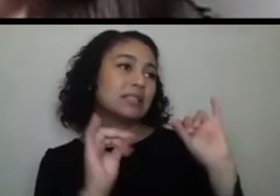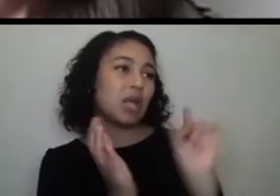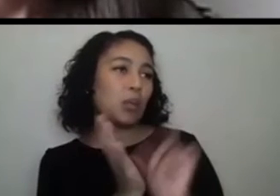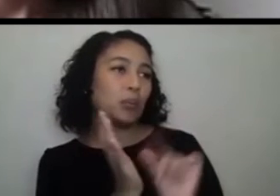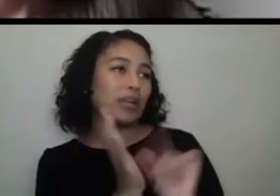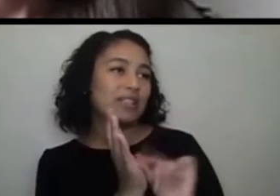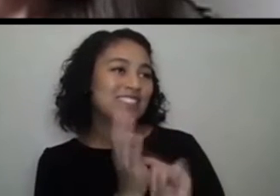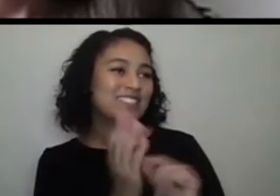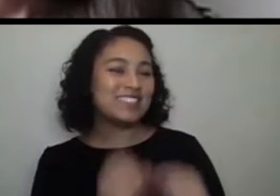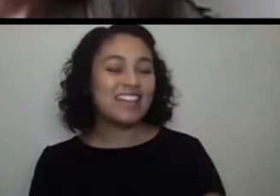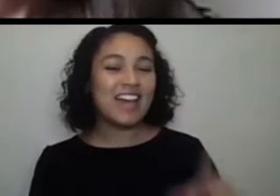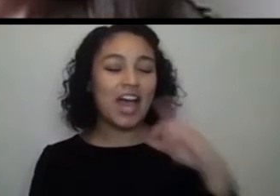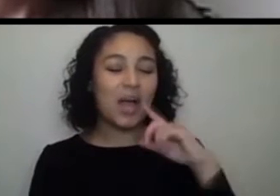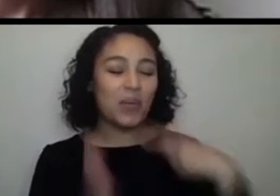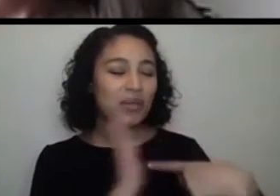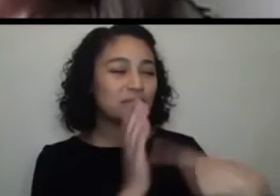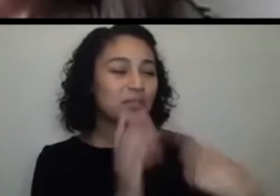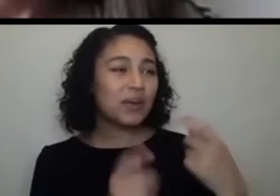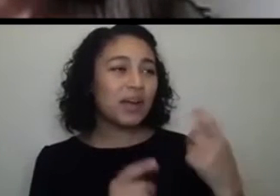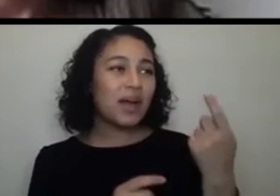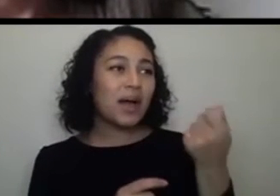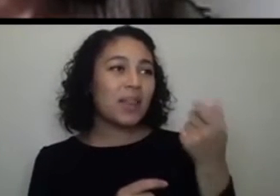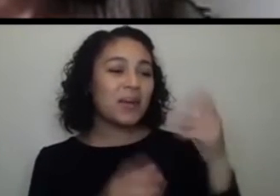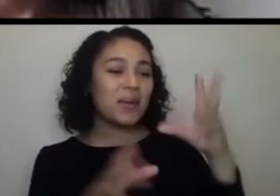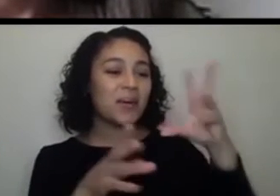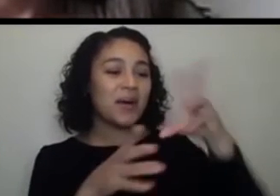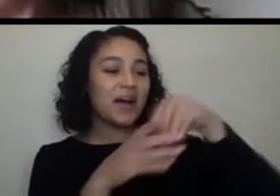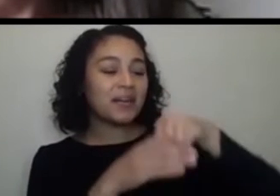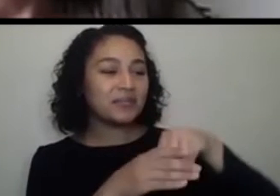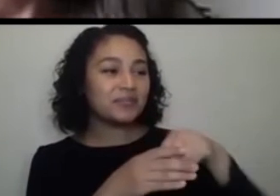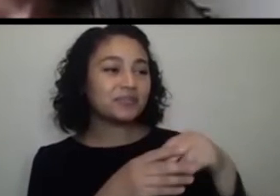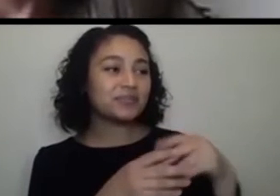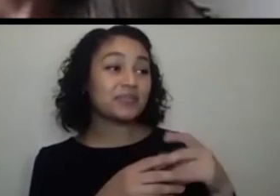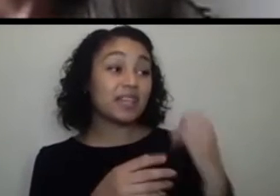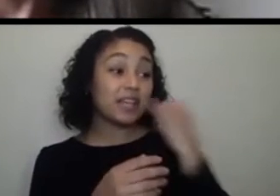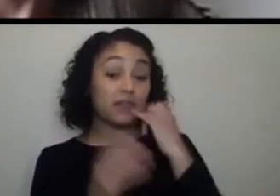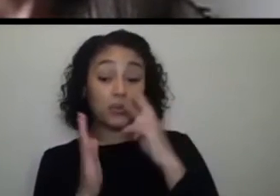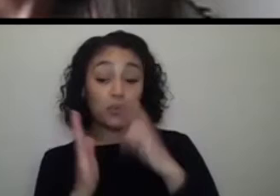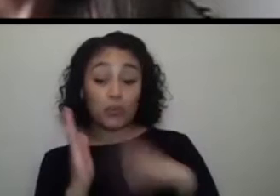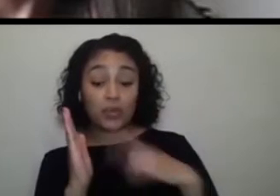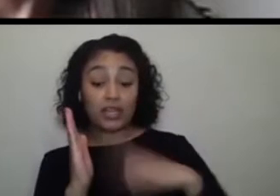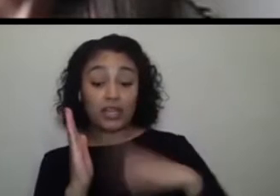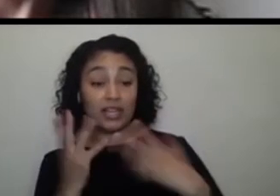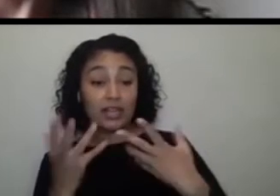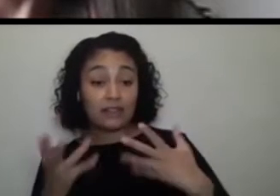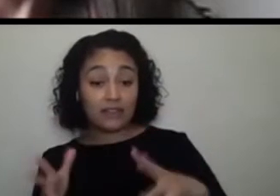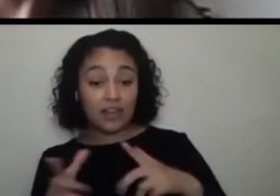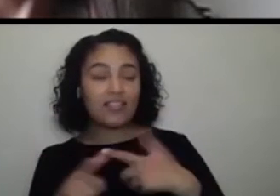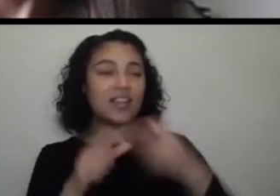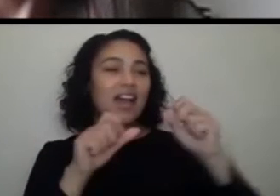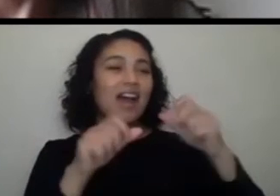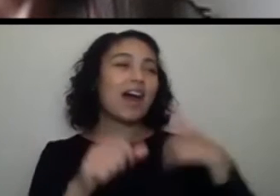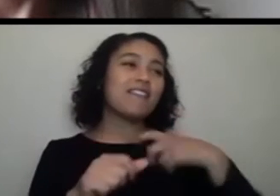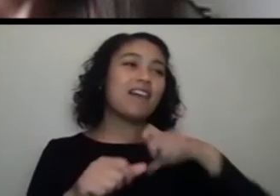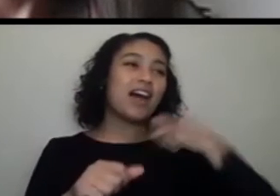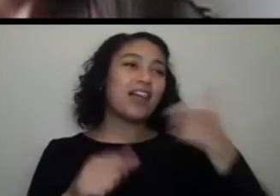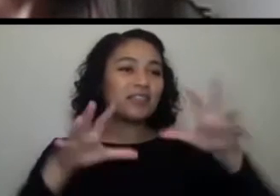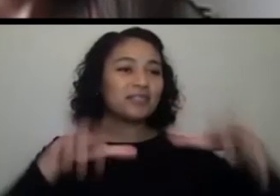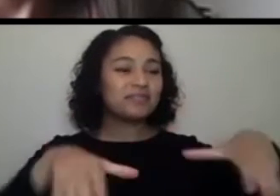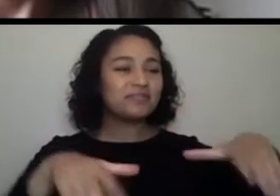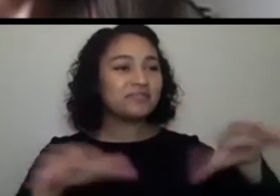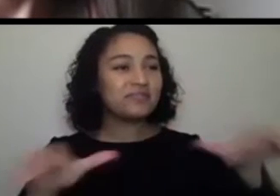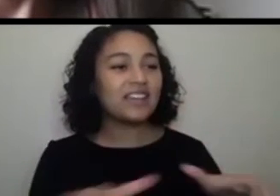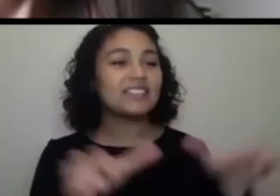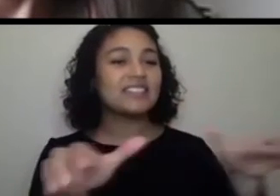to show you a little activity you can do after you've done all the activities in the book, and that is